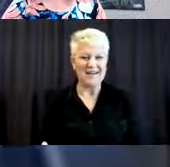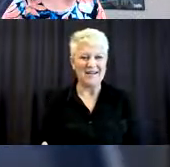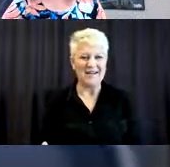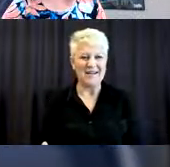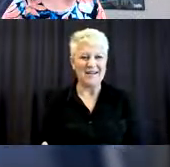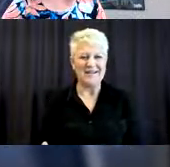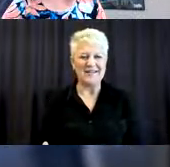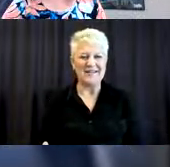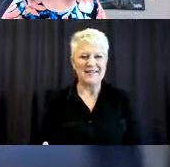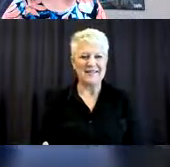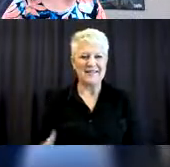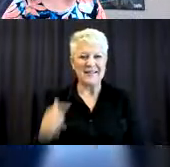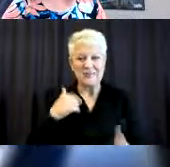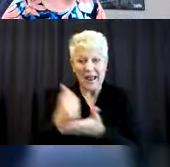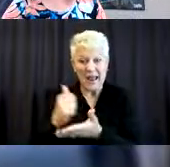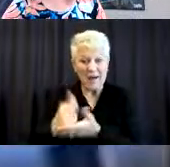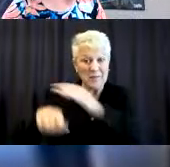You want to help me on thing?